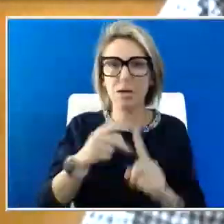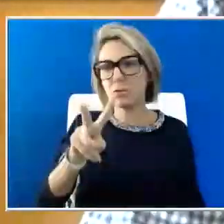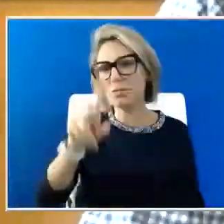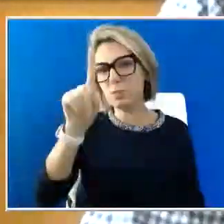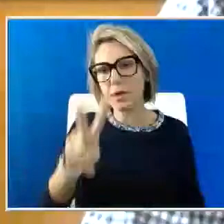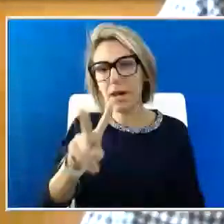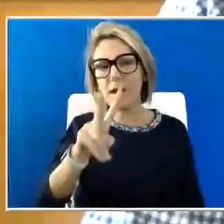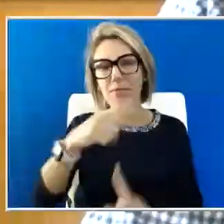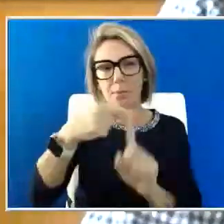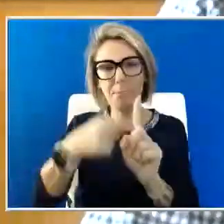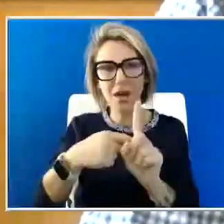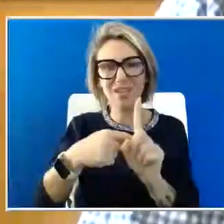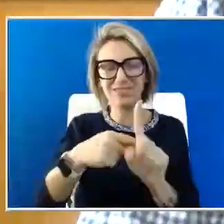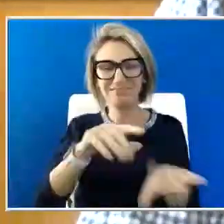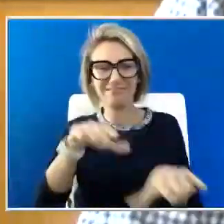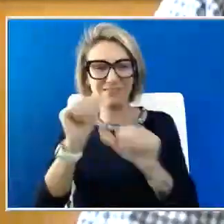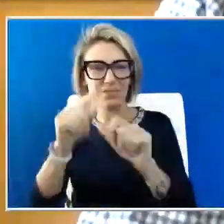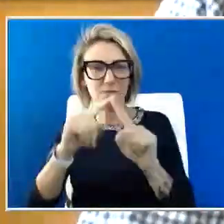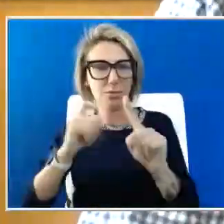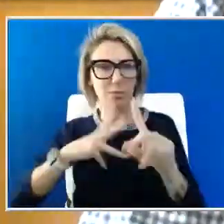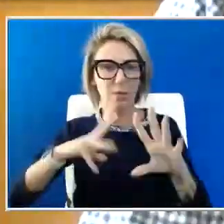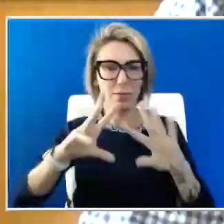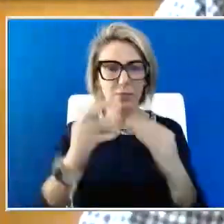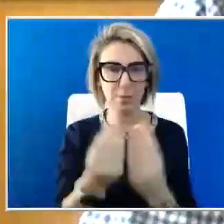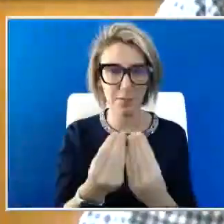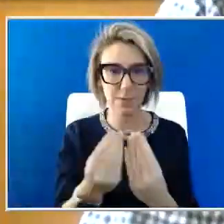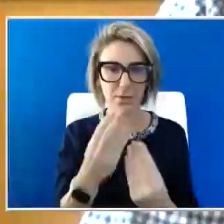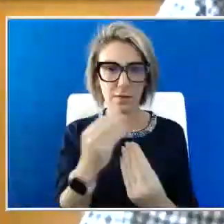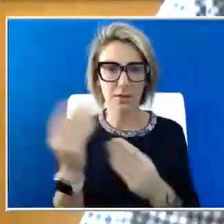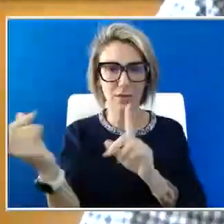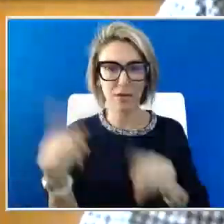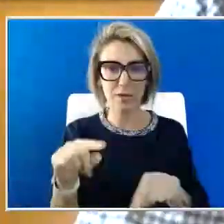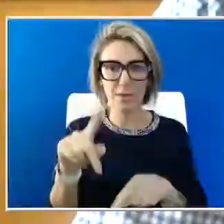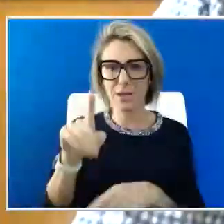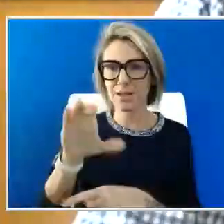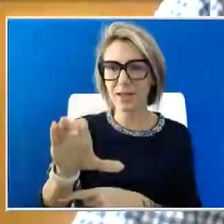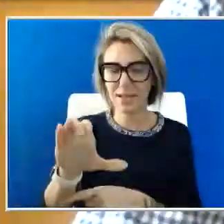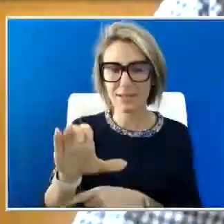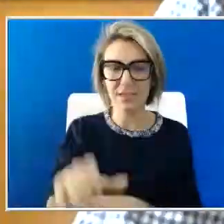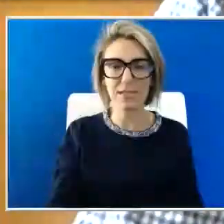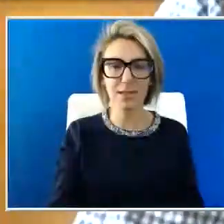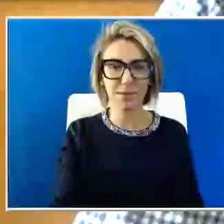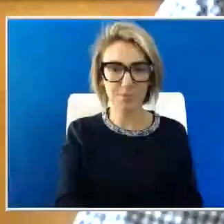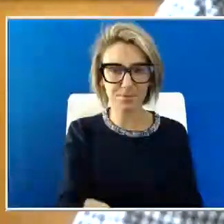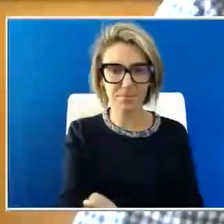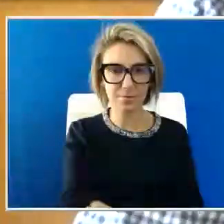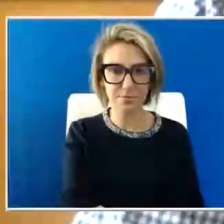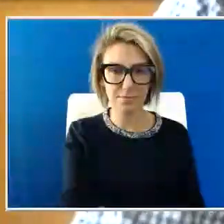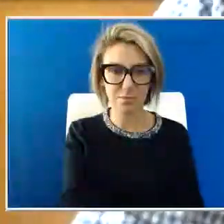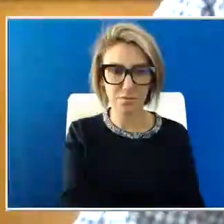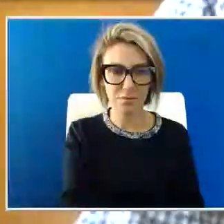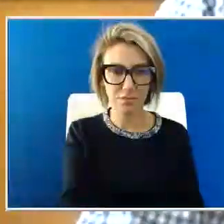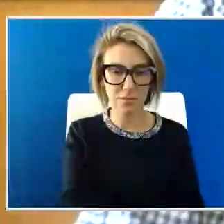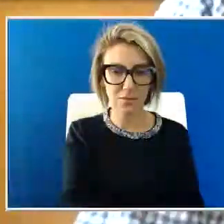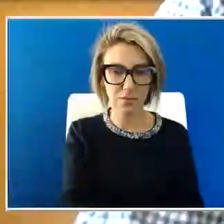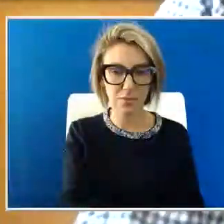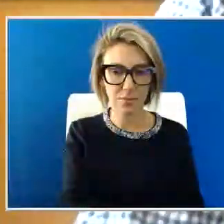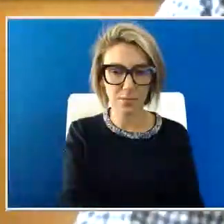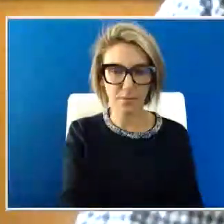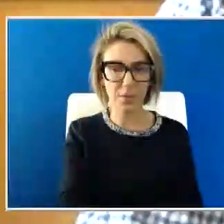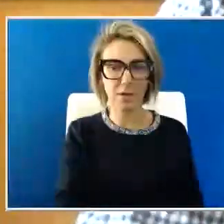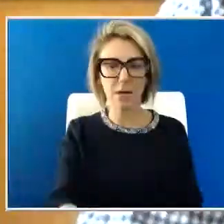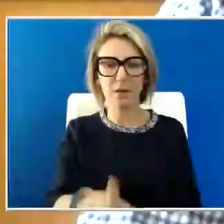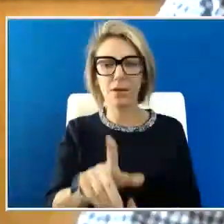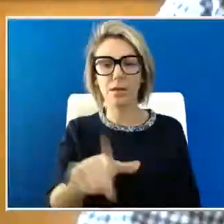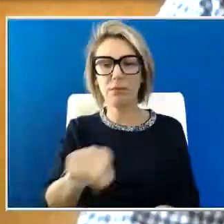months. And coming to Kansas City, they also had, after I